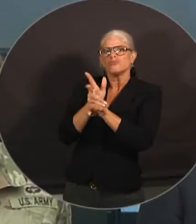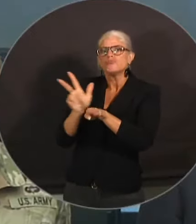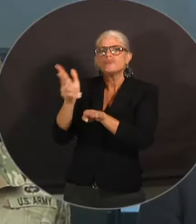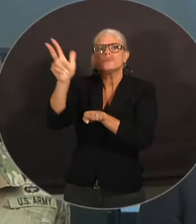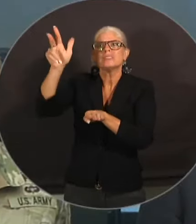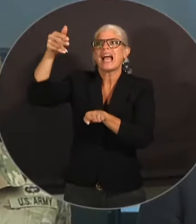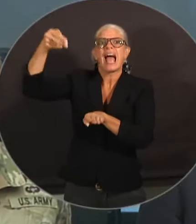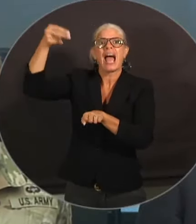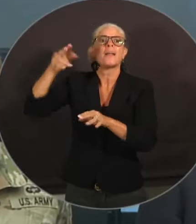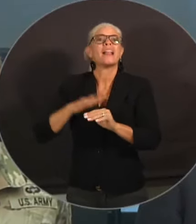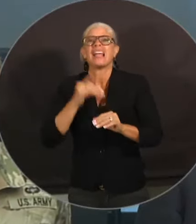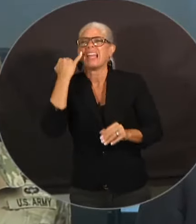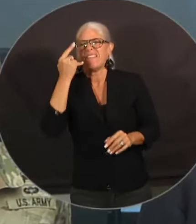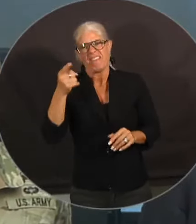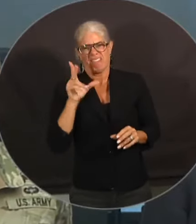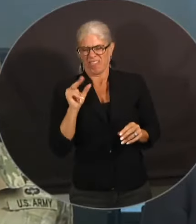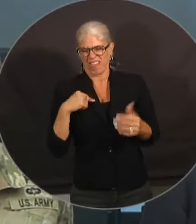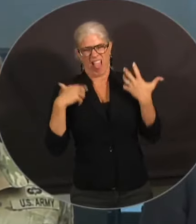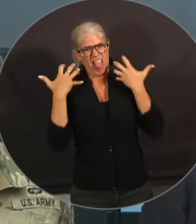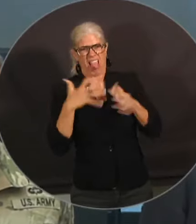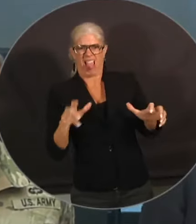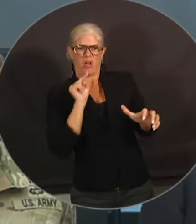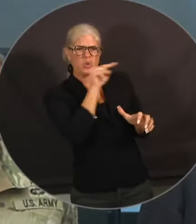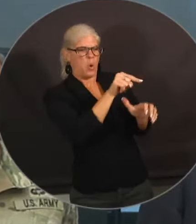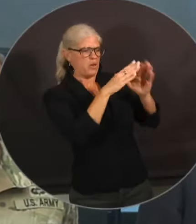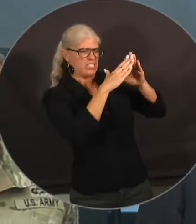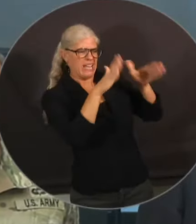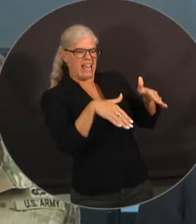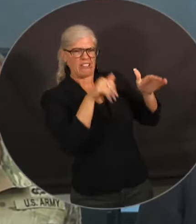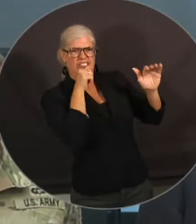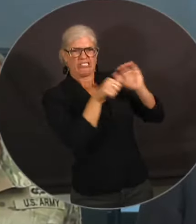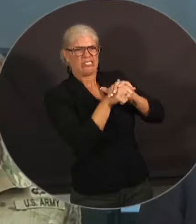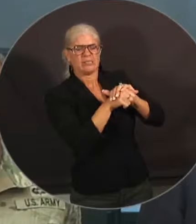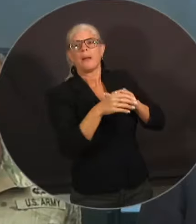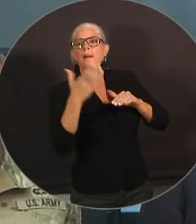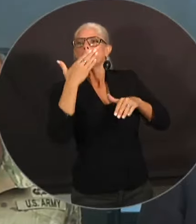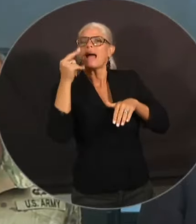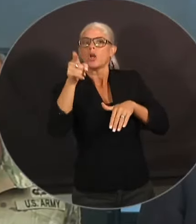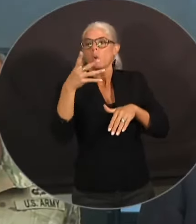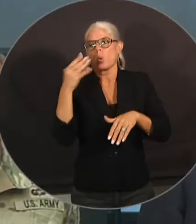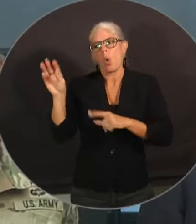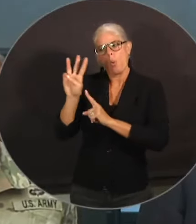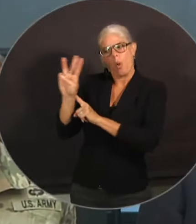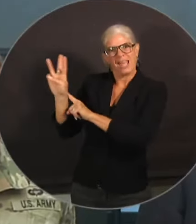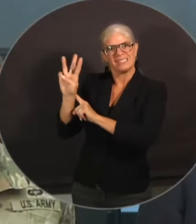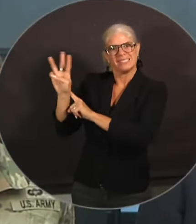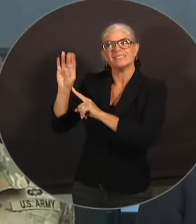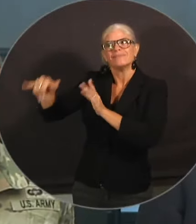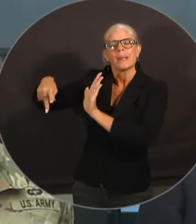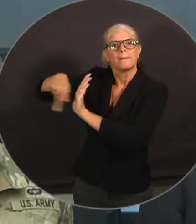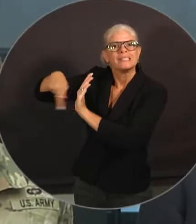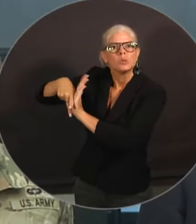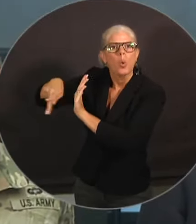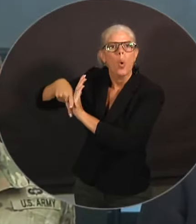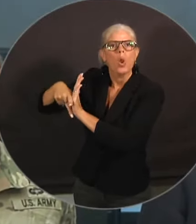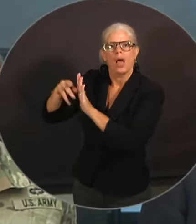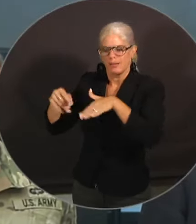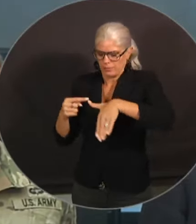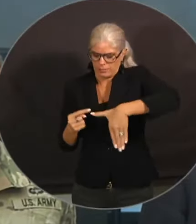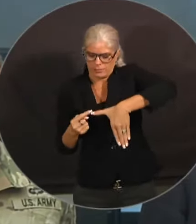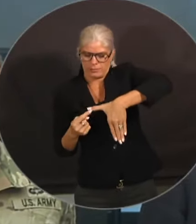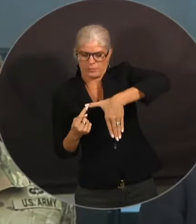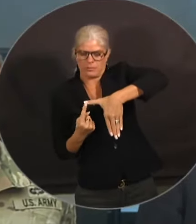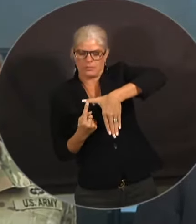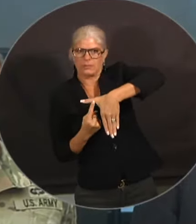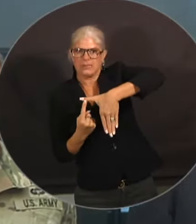stay in a shelter, then yes, you're going to need to move west towards Pensacola, towards the deeper portions of the